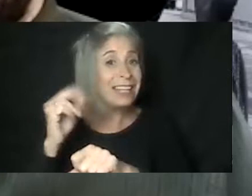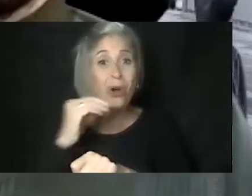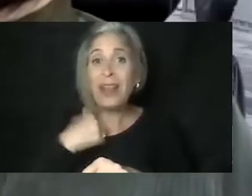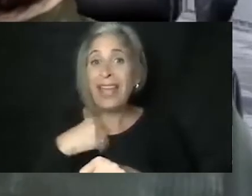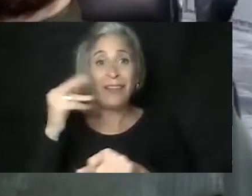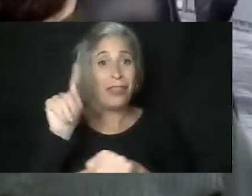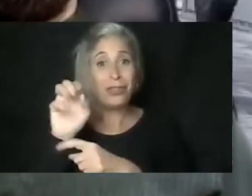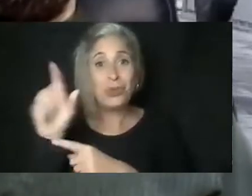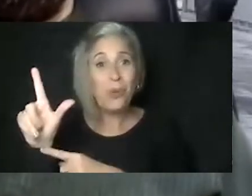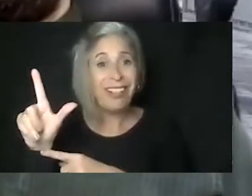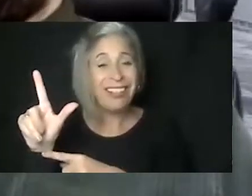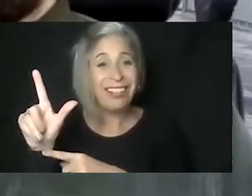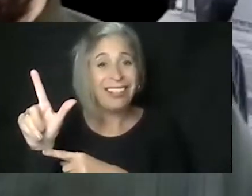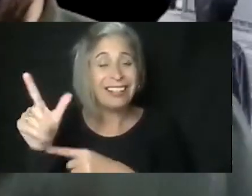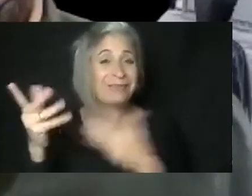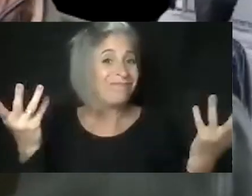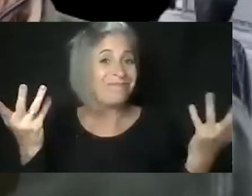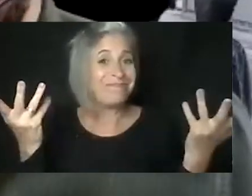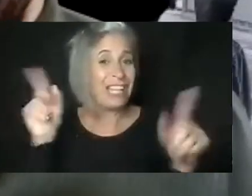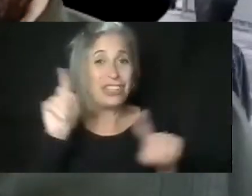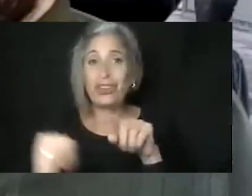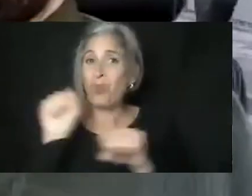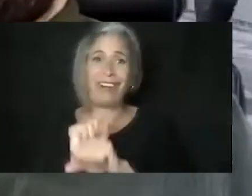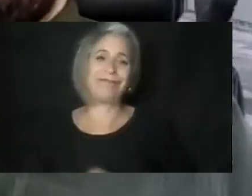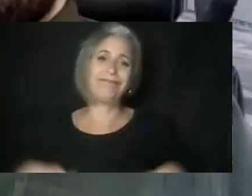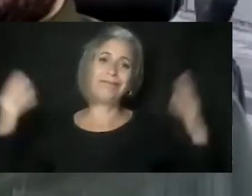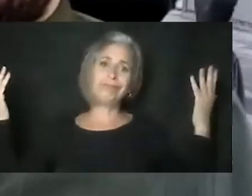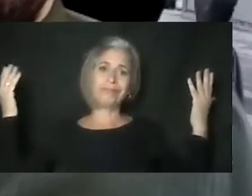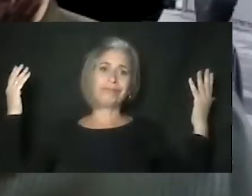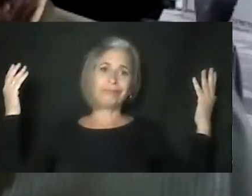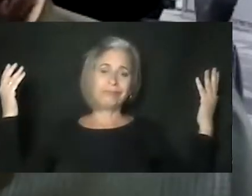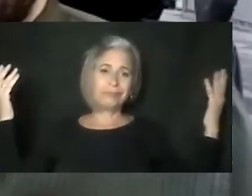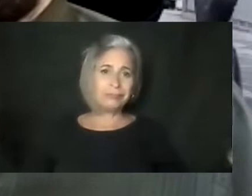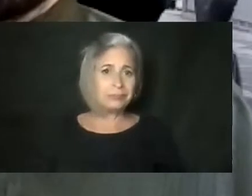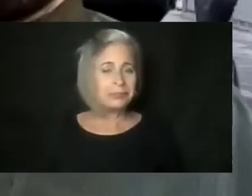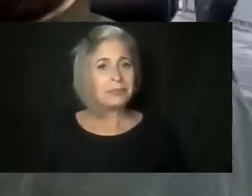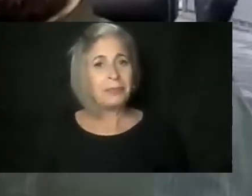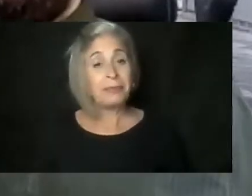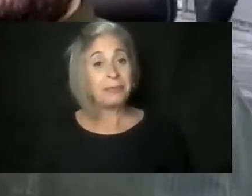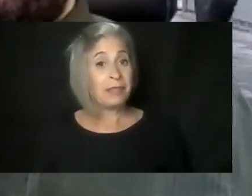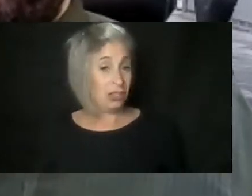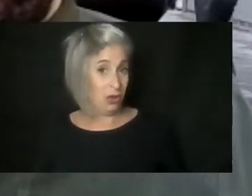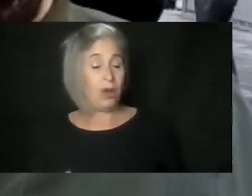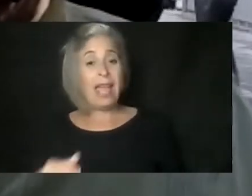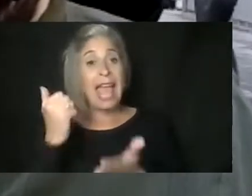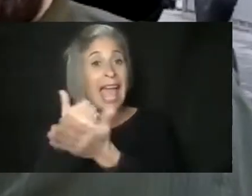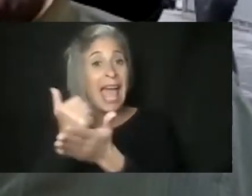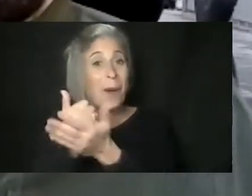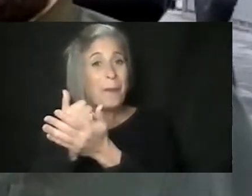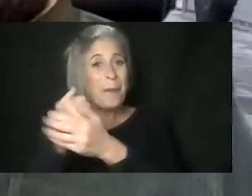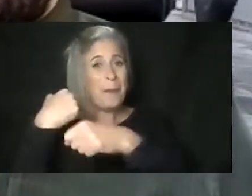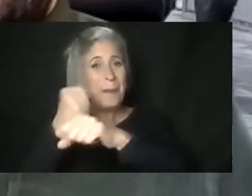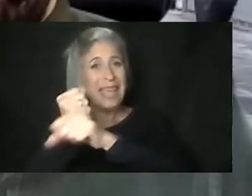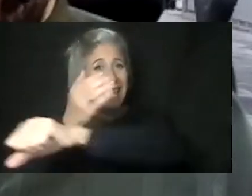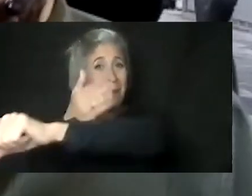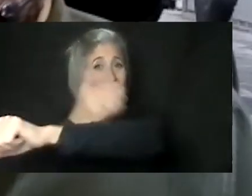tool because the tool is inaccessible, so they couldn't get the job. So when we help companies make accessibility improvements, the